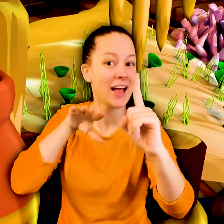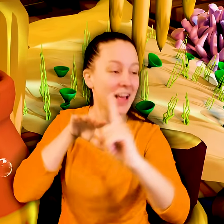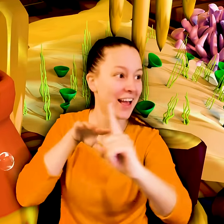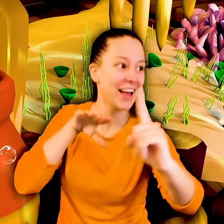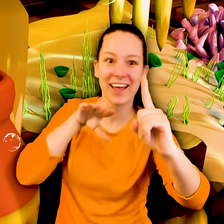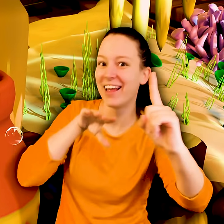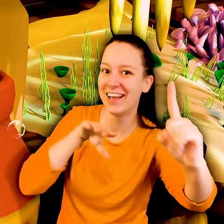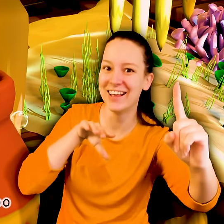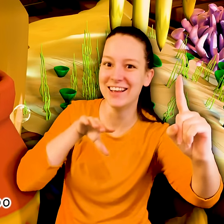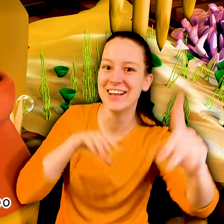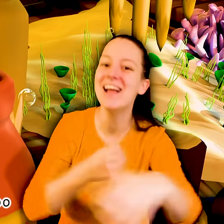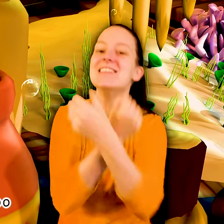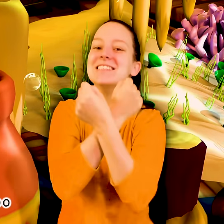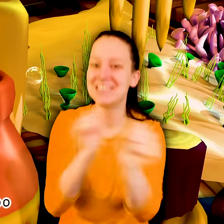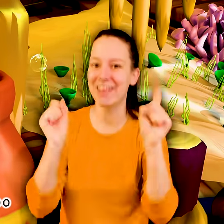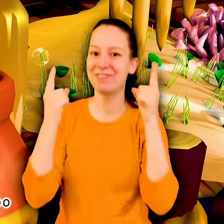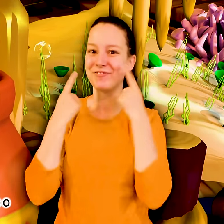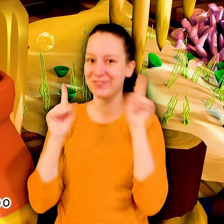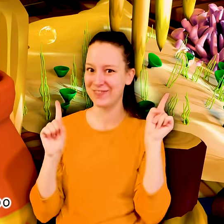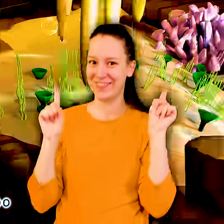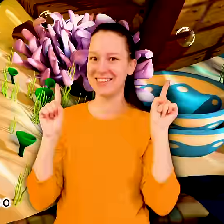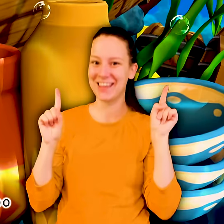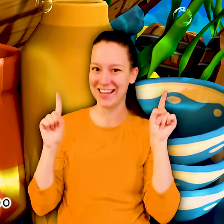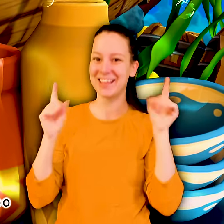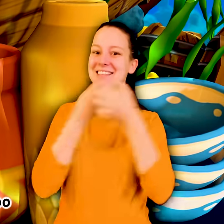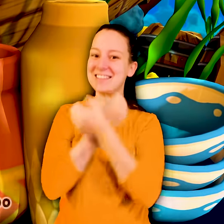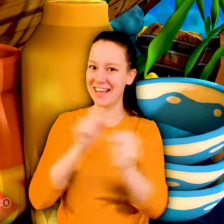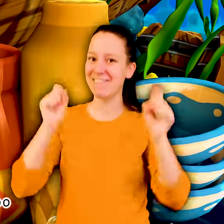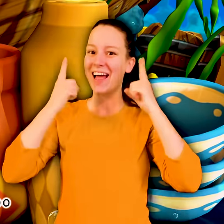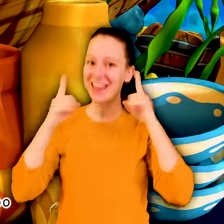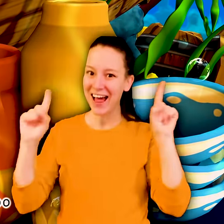run away safe and